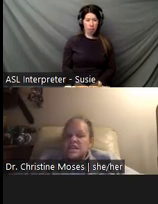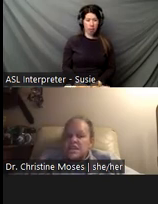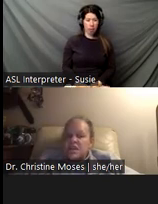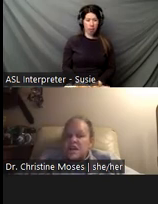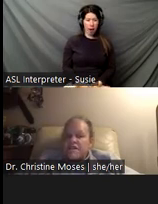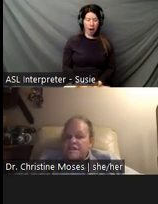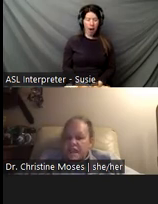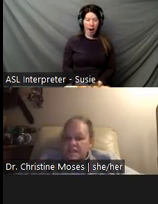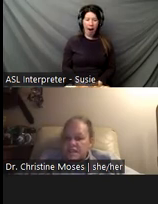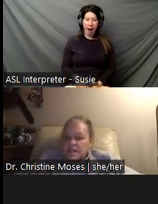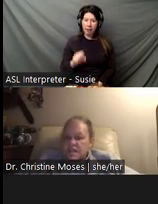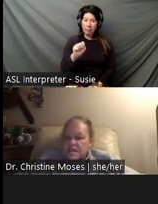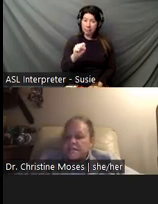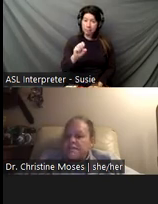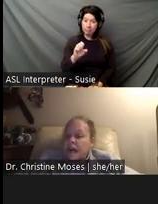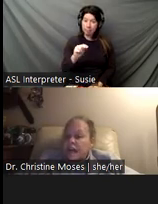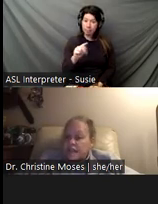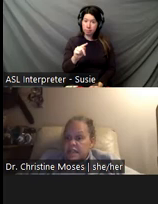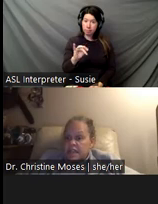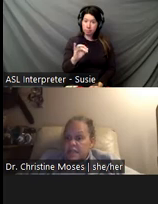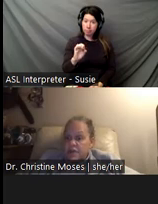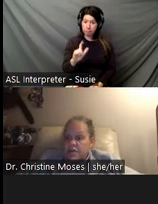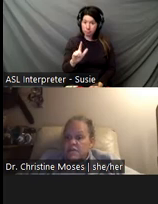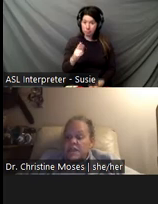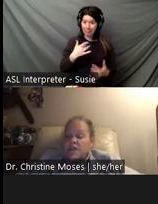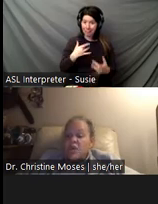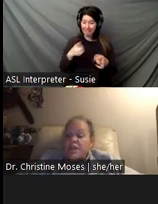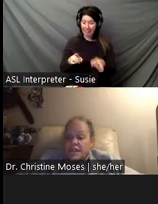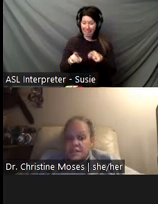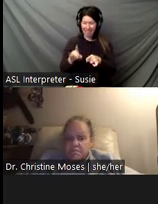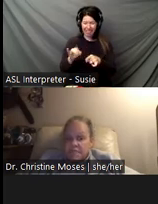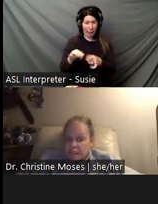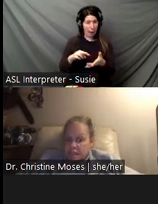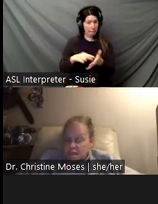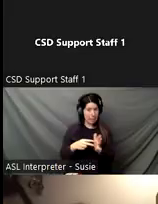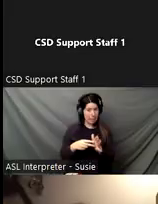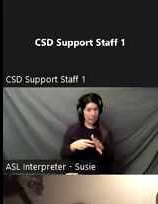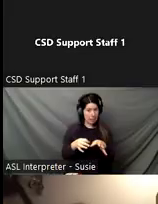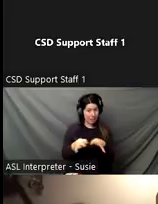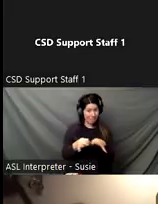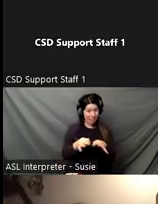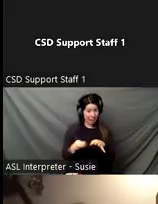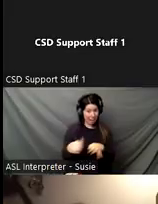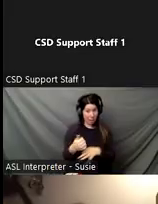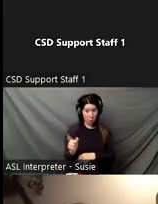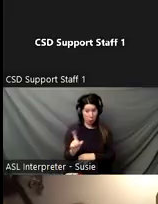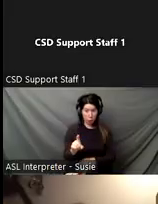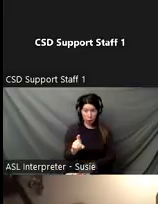Is Sentinel event defined anywhere? Do we know what this means?